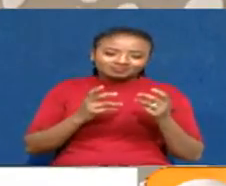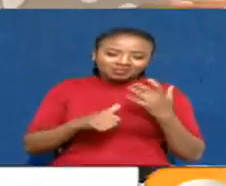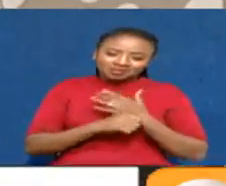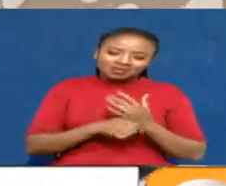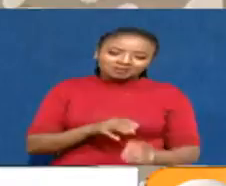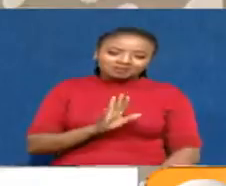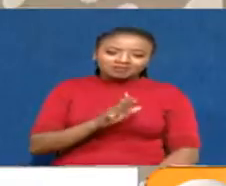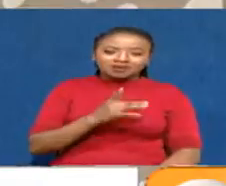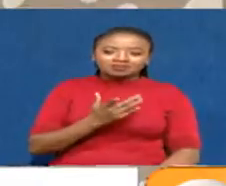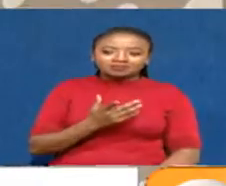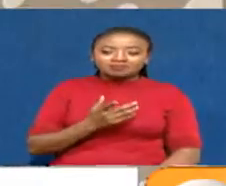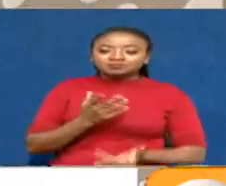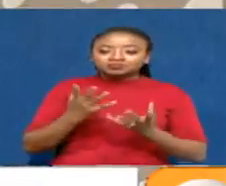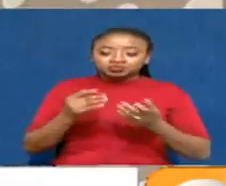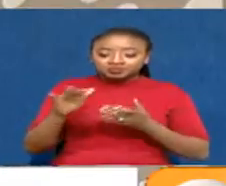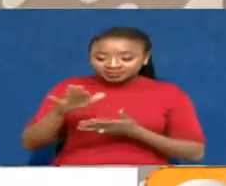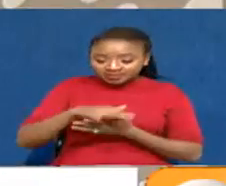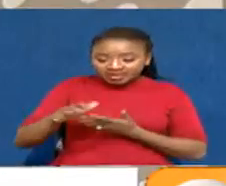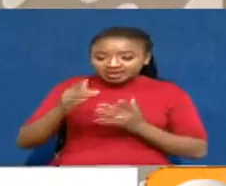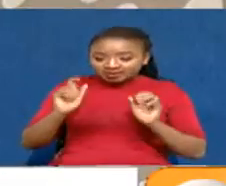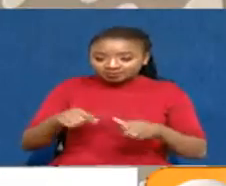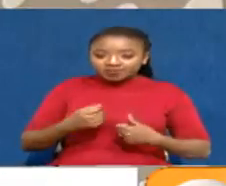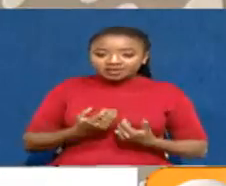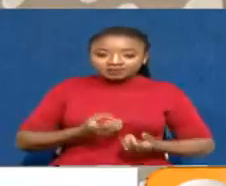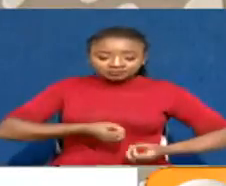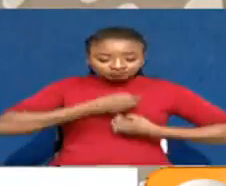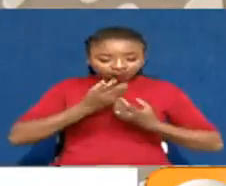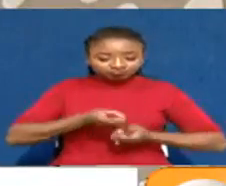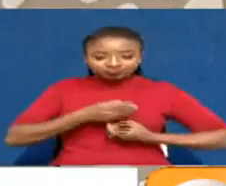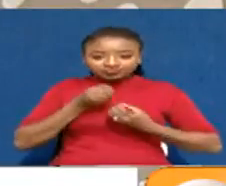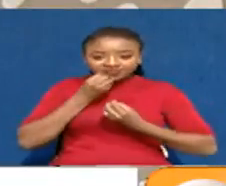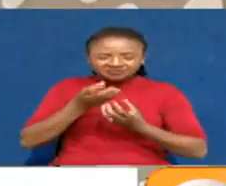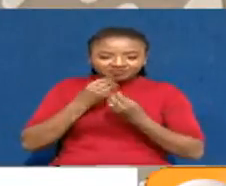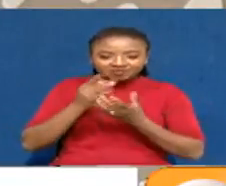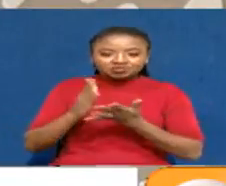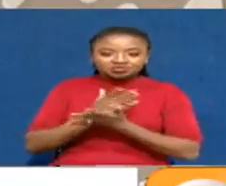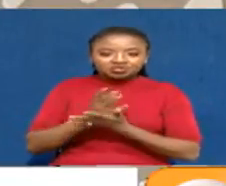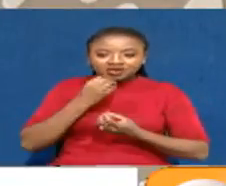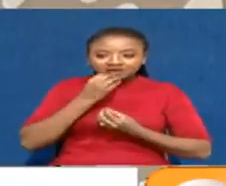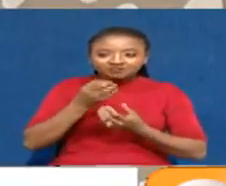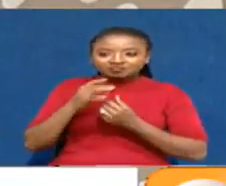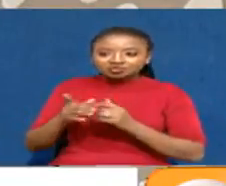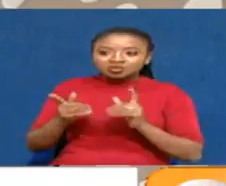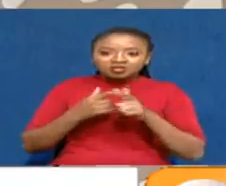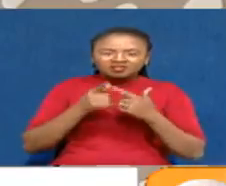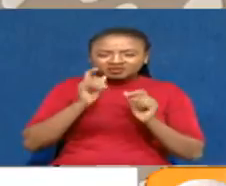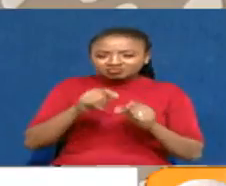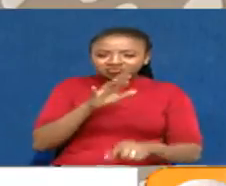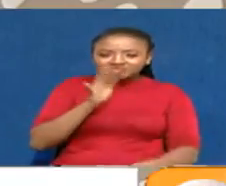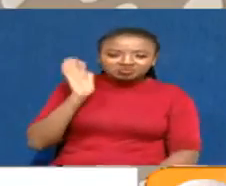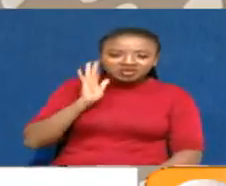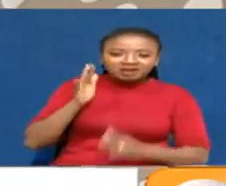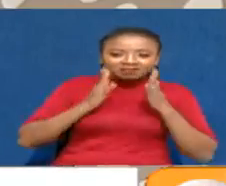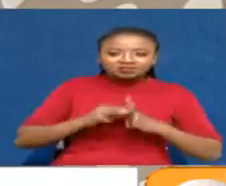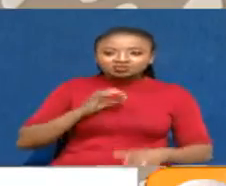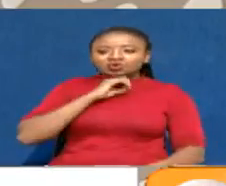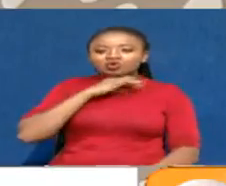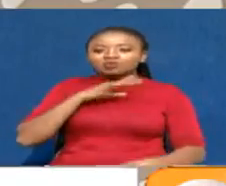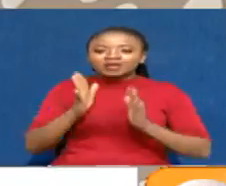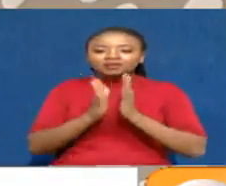where they can share information. Just the same way, it's very rare for you to hear someone complaining with Mshwari or complaining